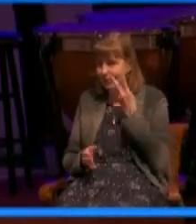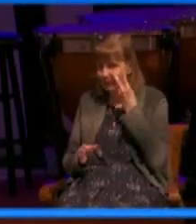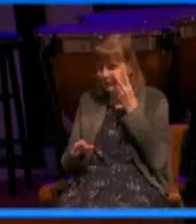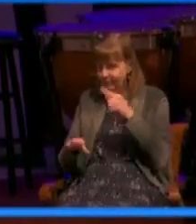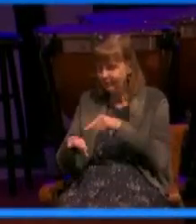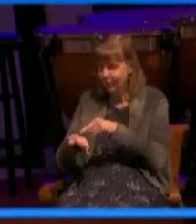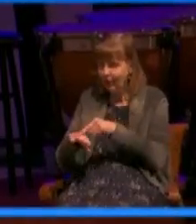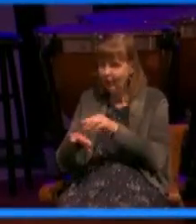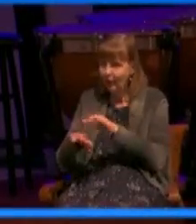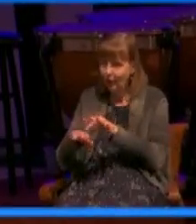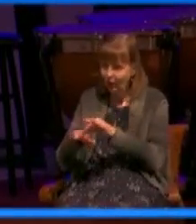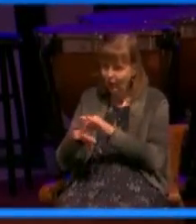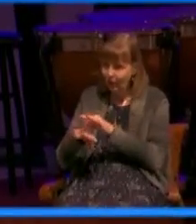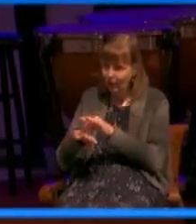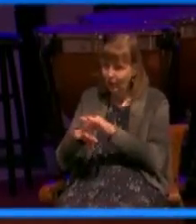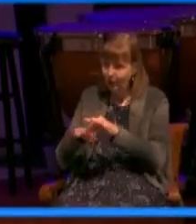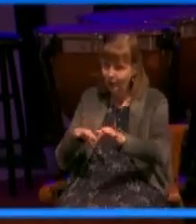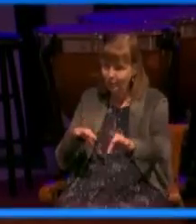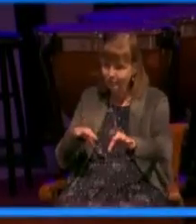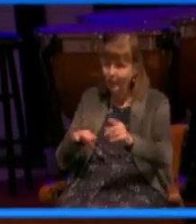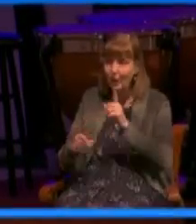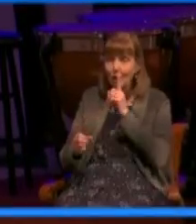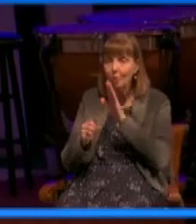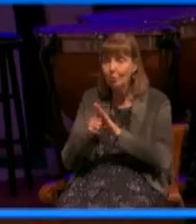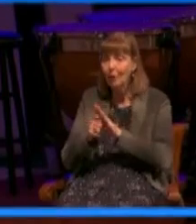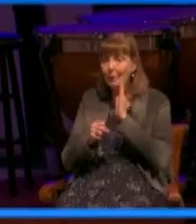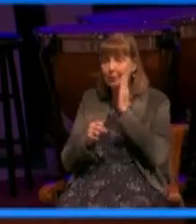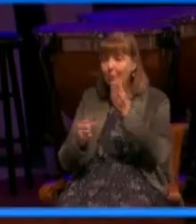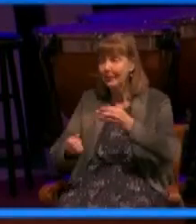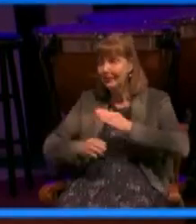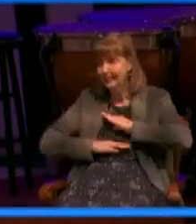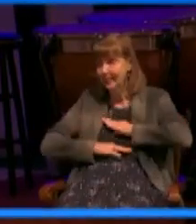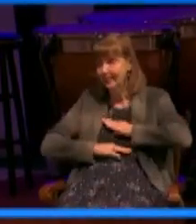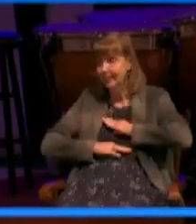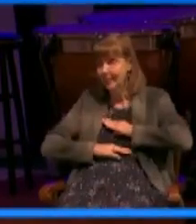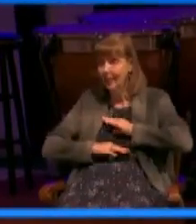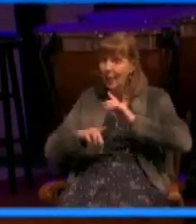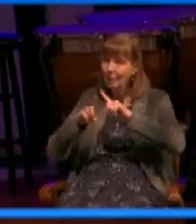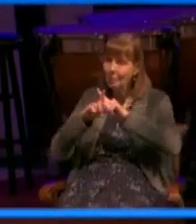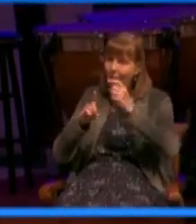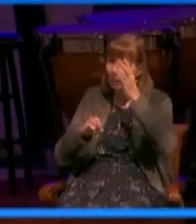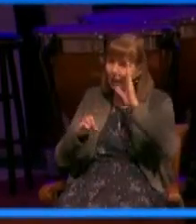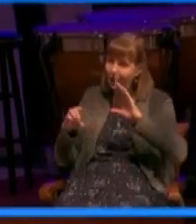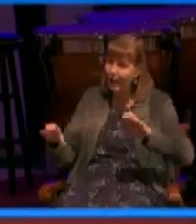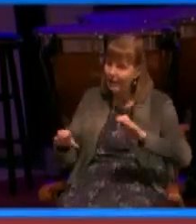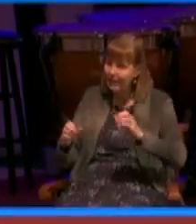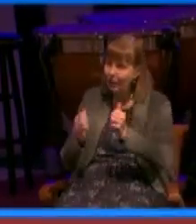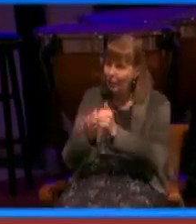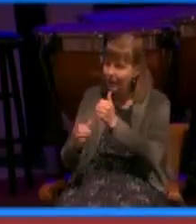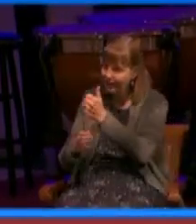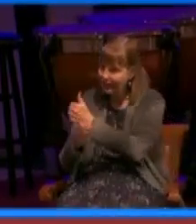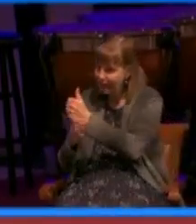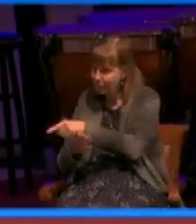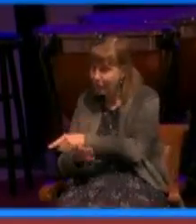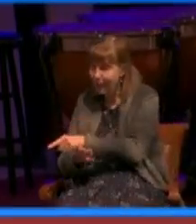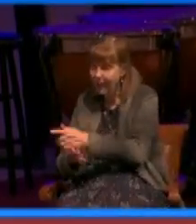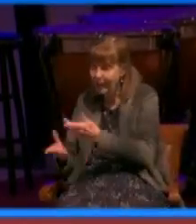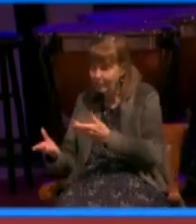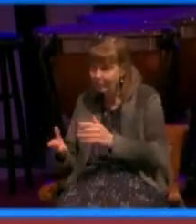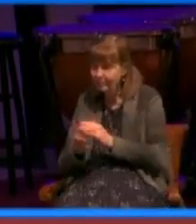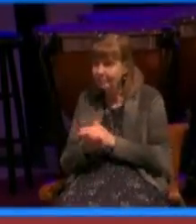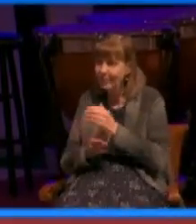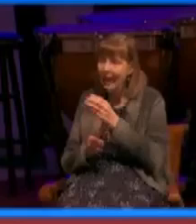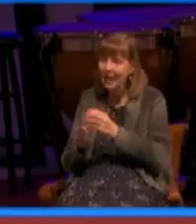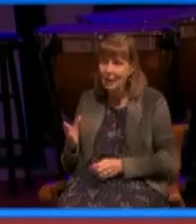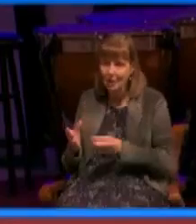That promise will be fulfilled. But what God does with Abraham in Genesis chapter 17, and what he